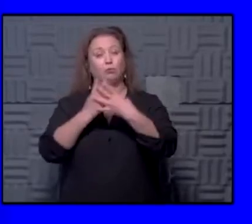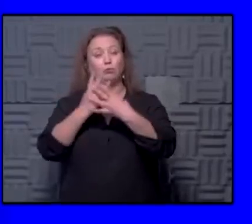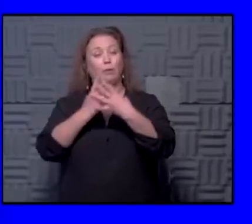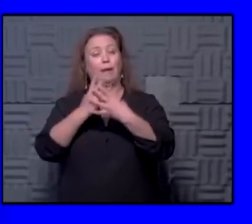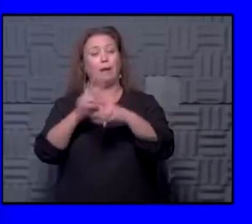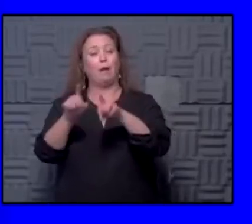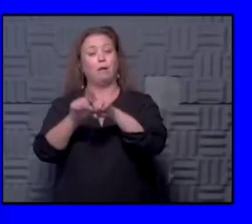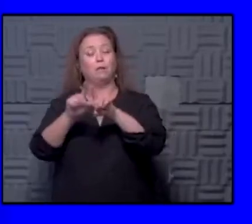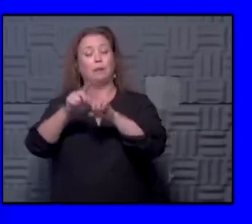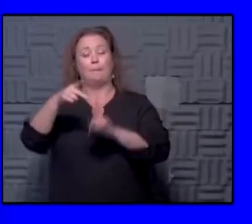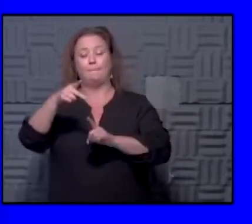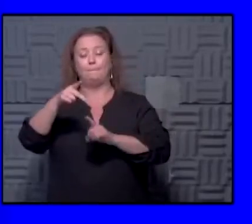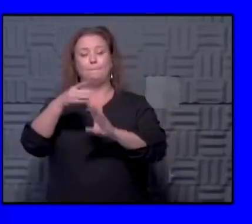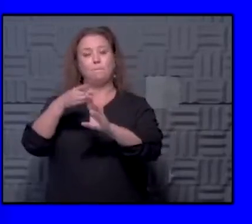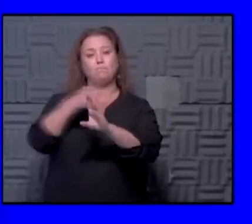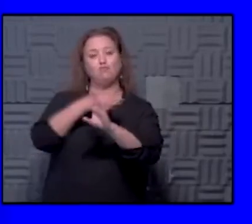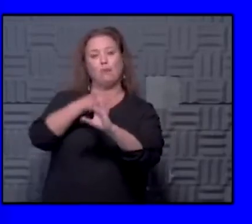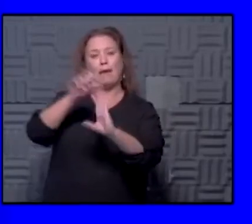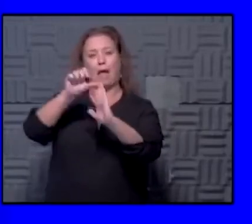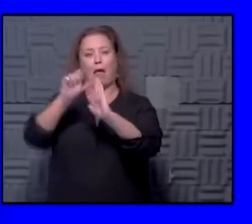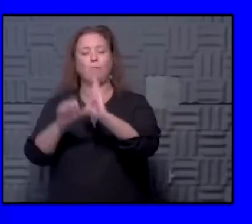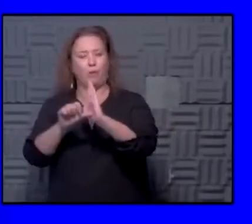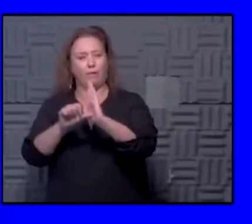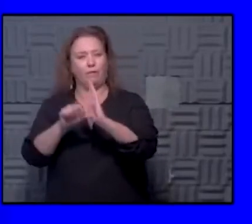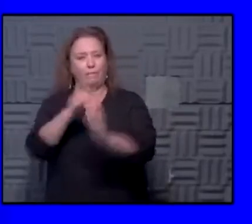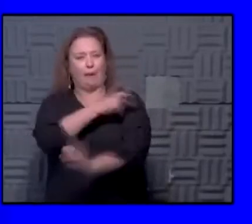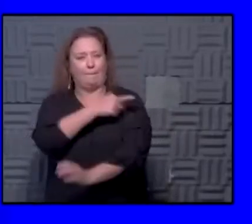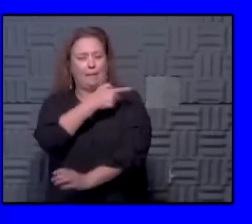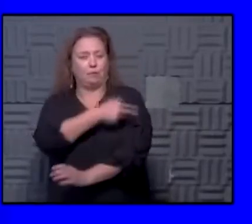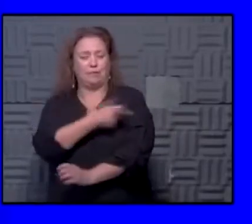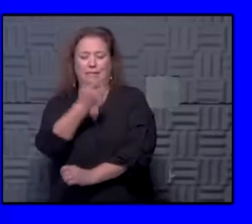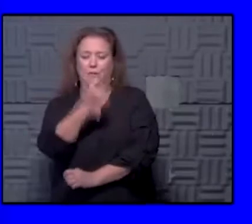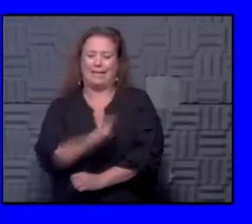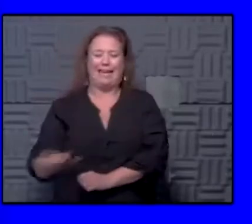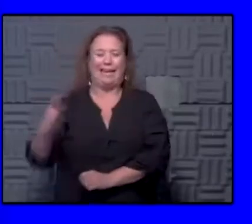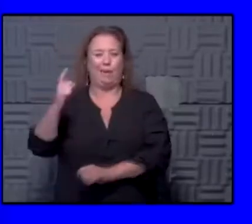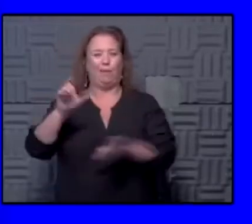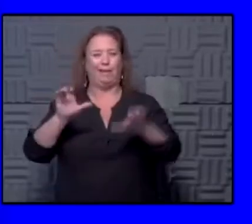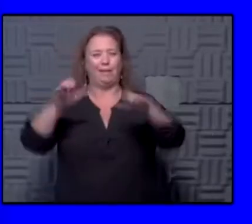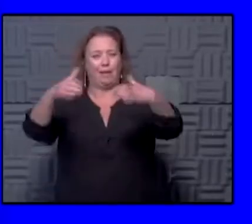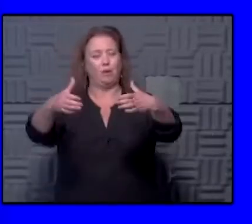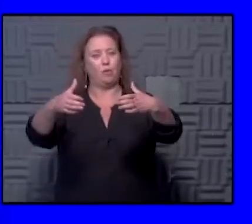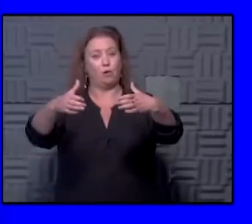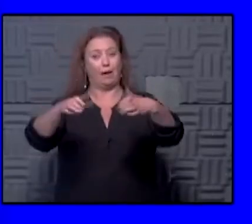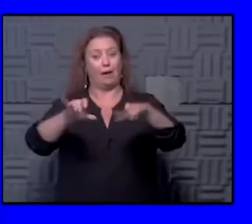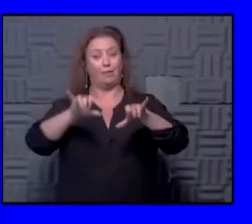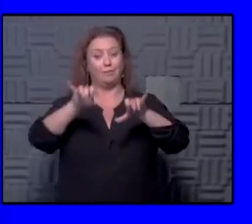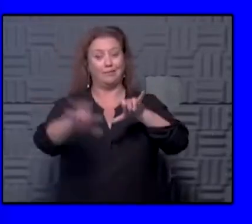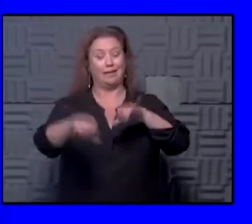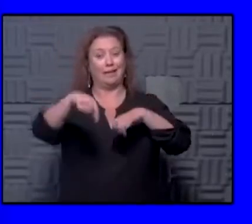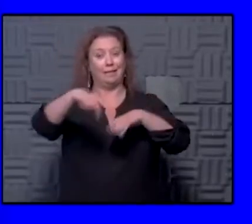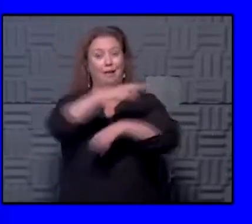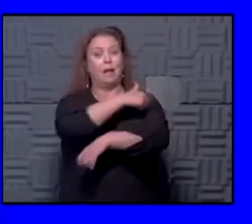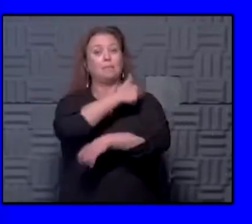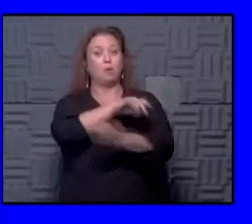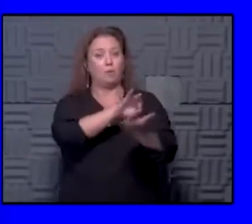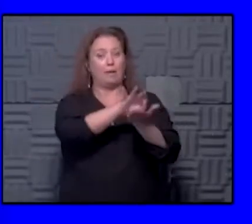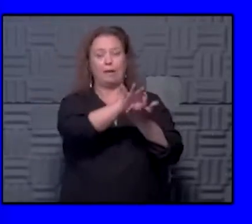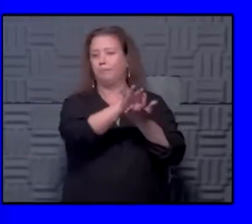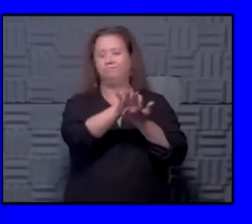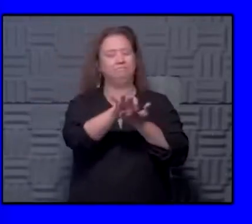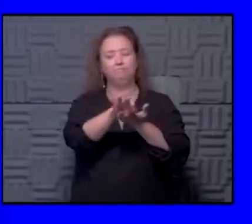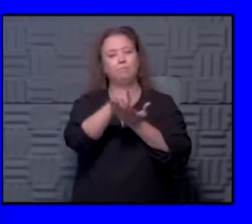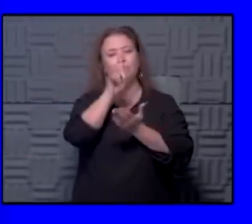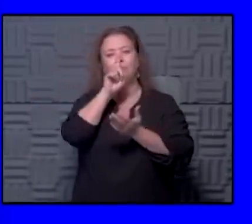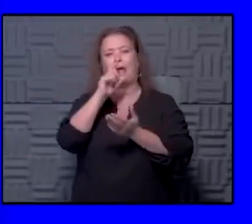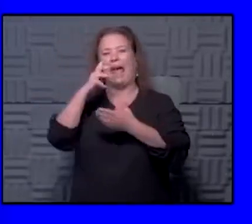our perioperative or preoperative patients. So if it's any one of that category and they're in the hospital, we count them. We do not count